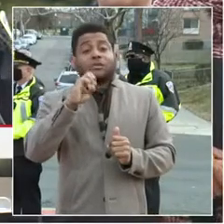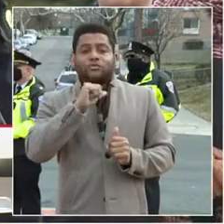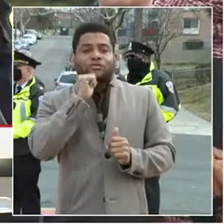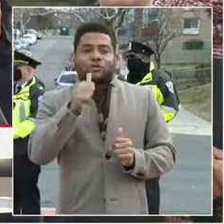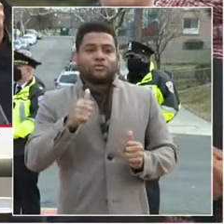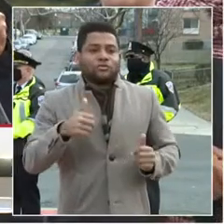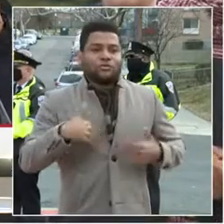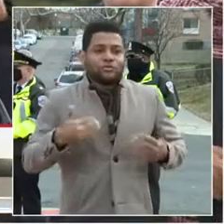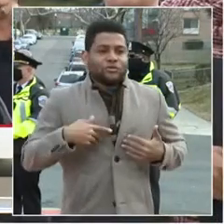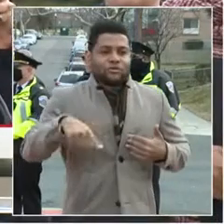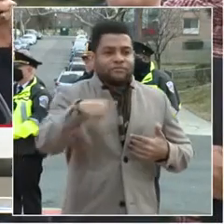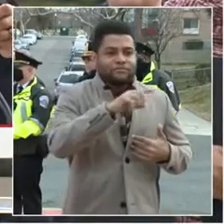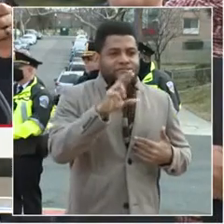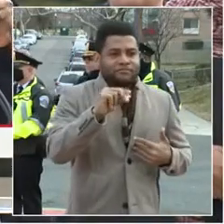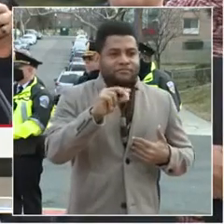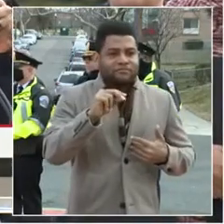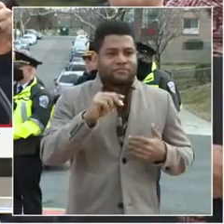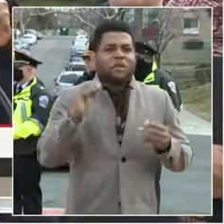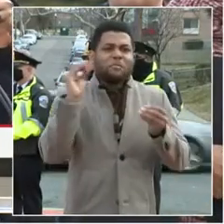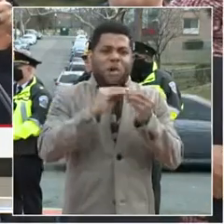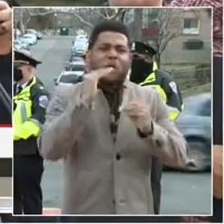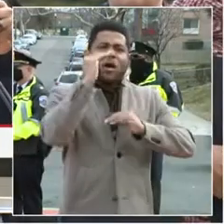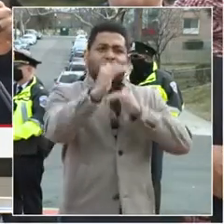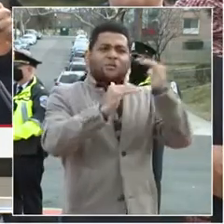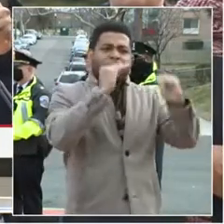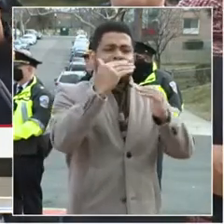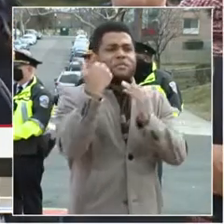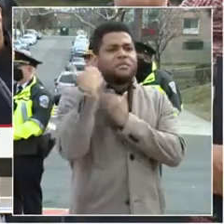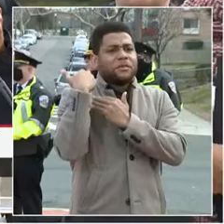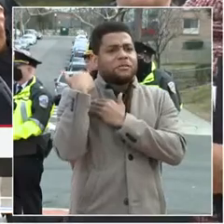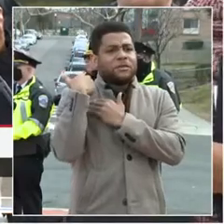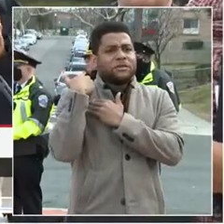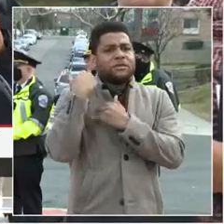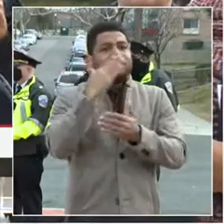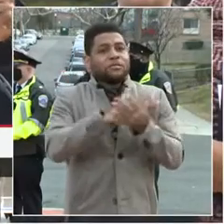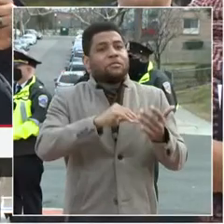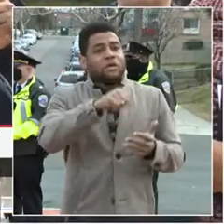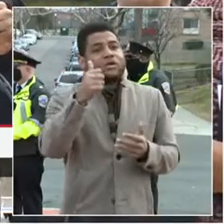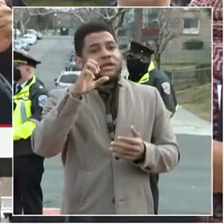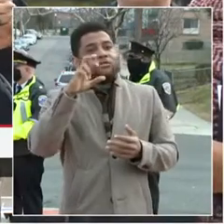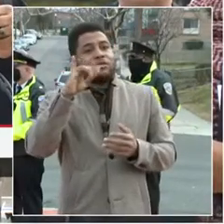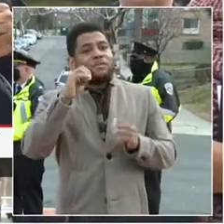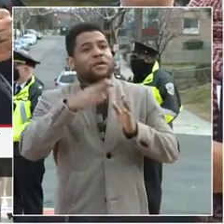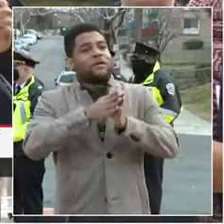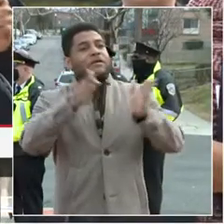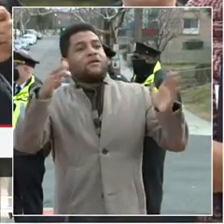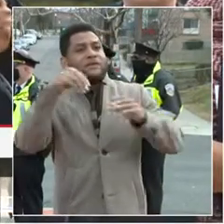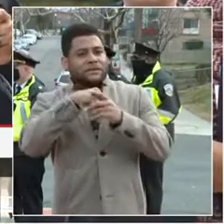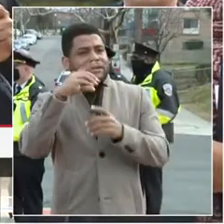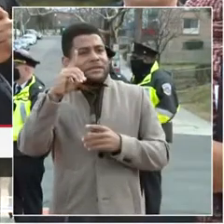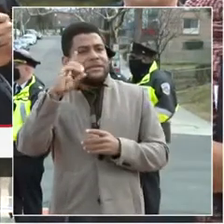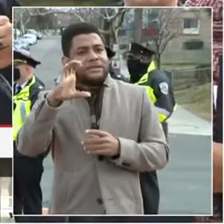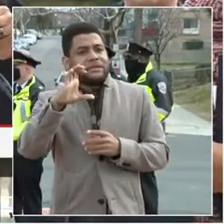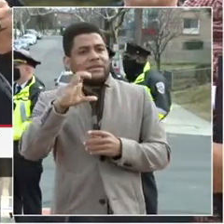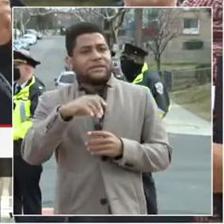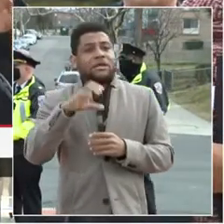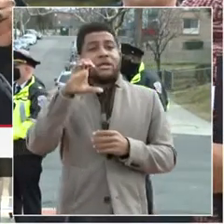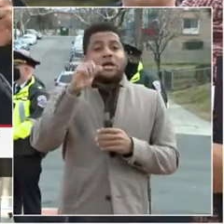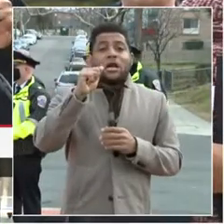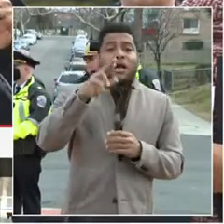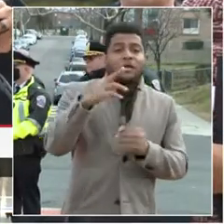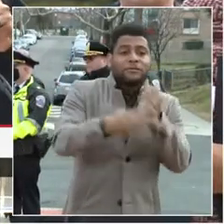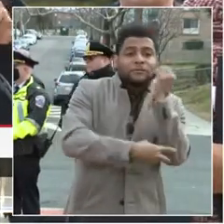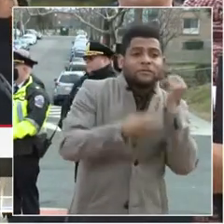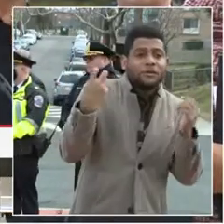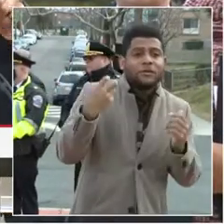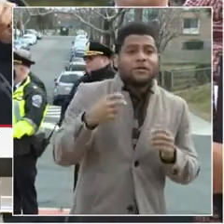not been of our juveniles. Some of the other crimes that we've seen across our city, specifically our carjackings and our robberies, we have